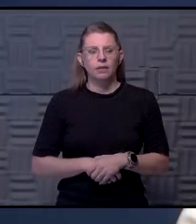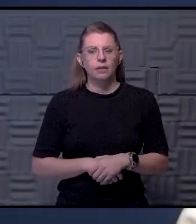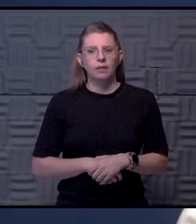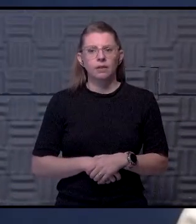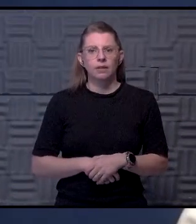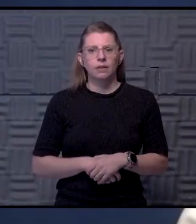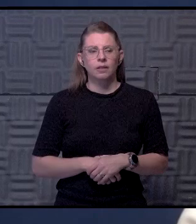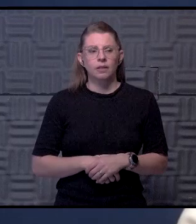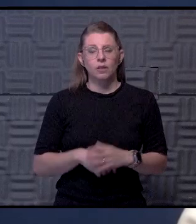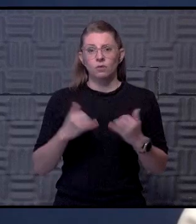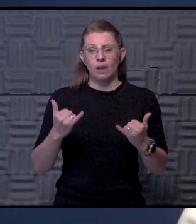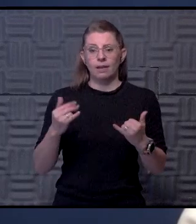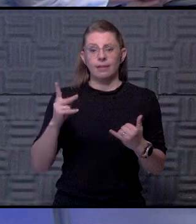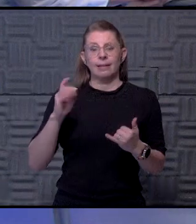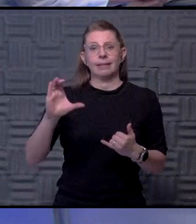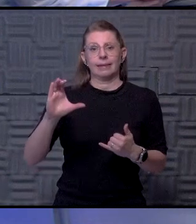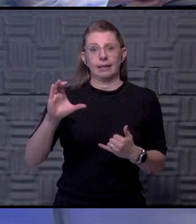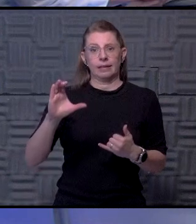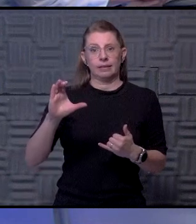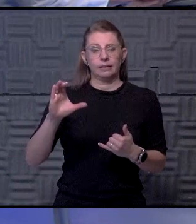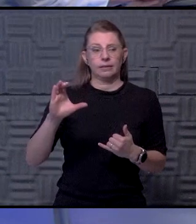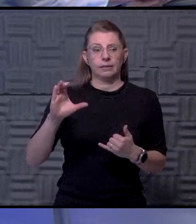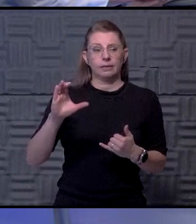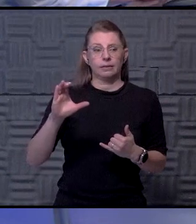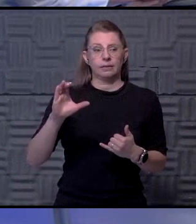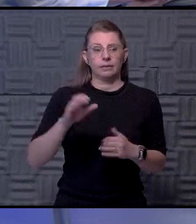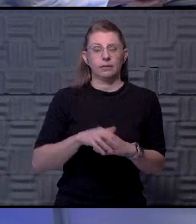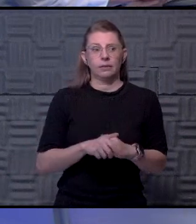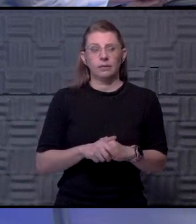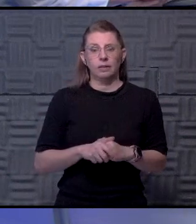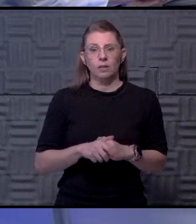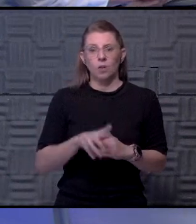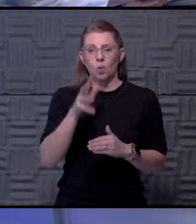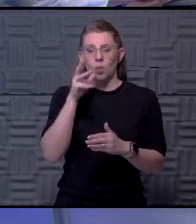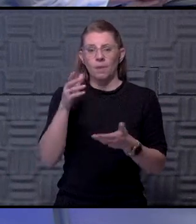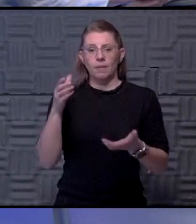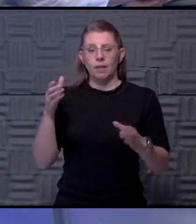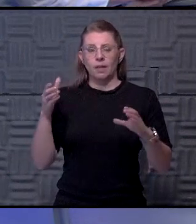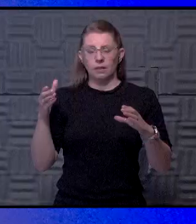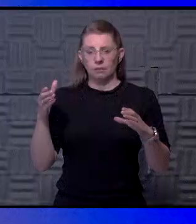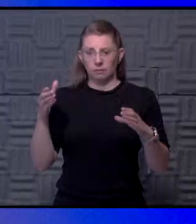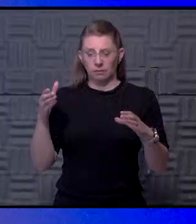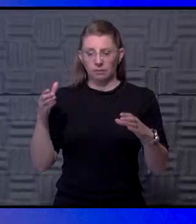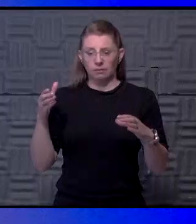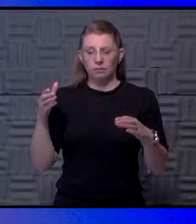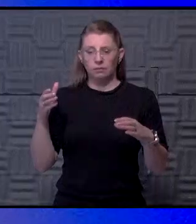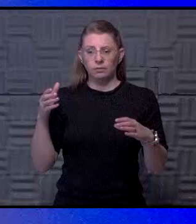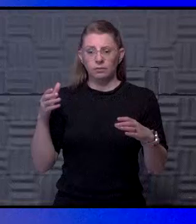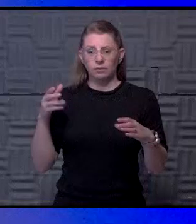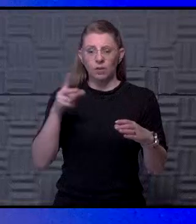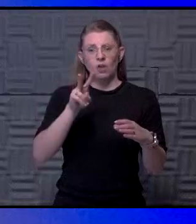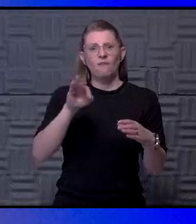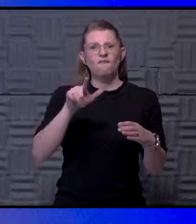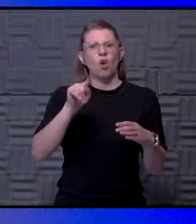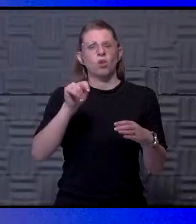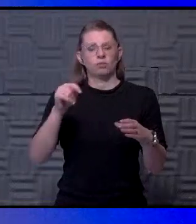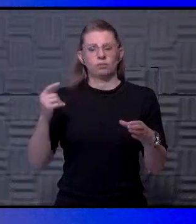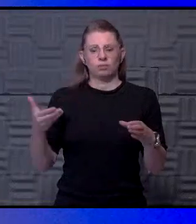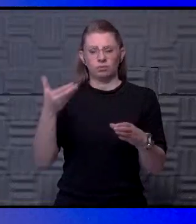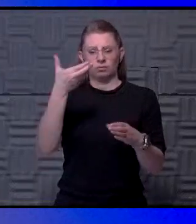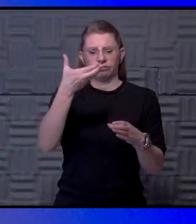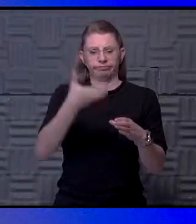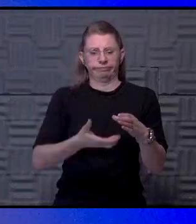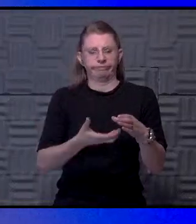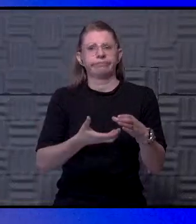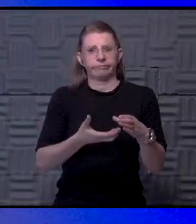So it's currently Kansas City, and we're going to be dropping it in the vault, in the cyclotron